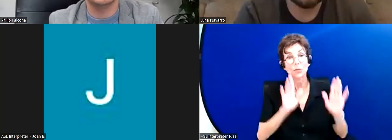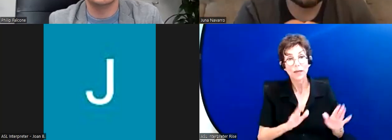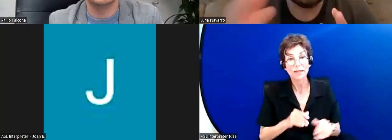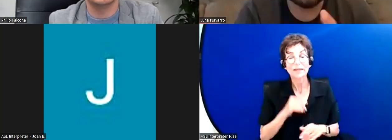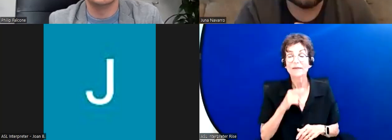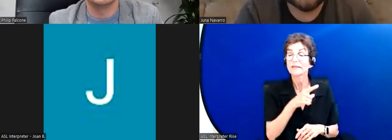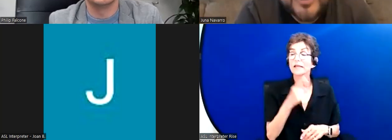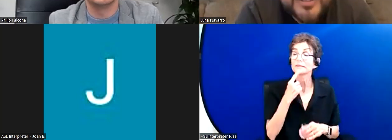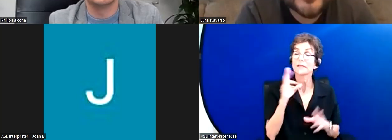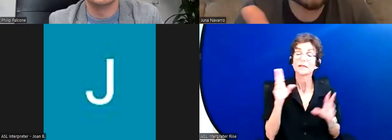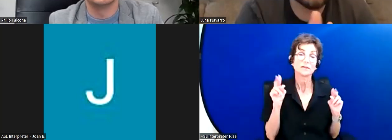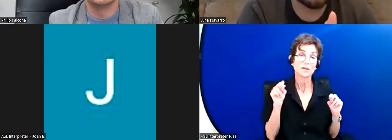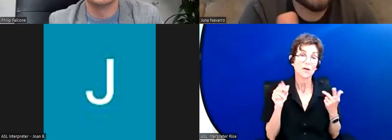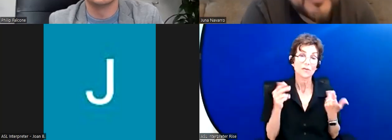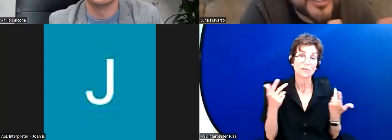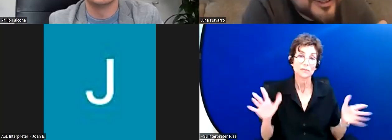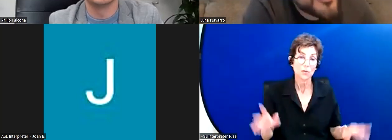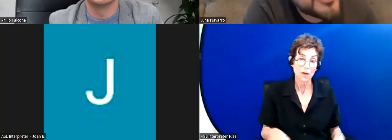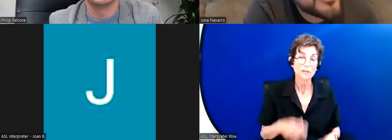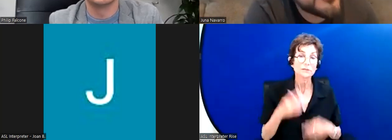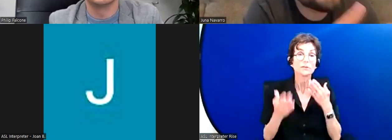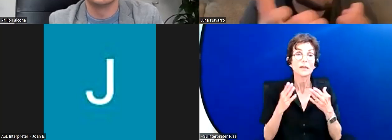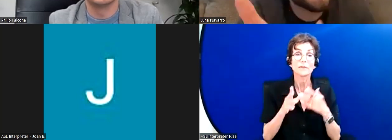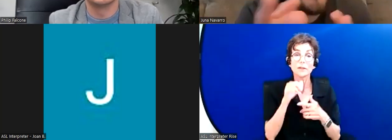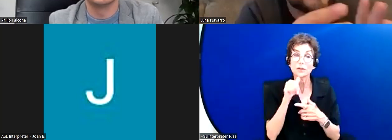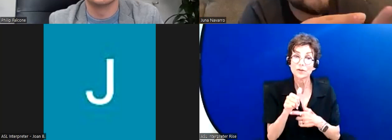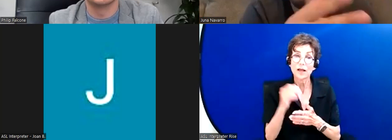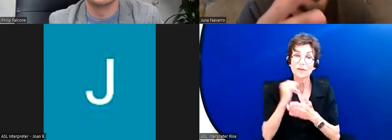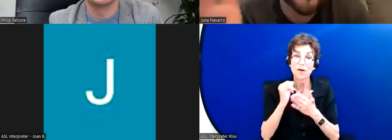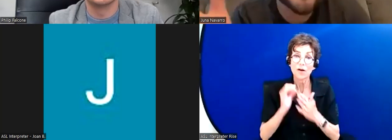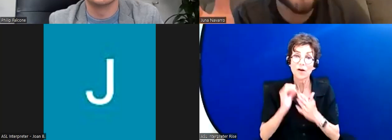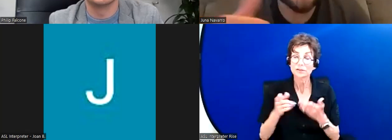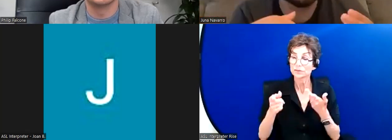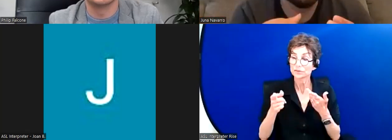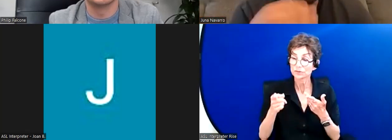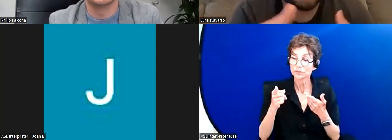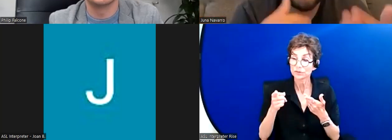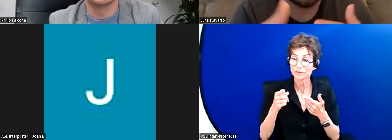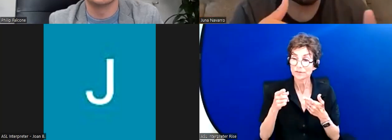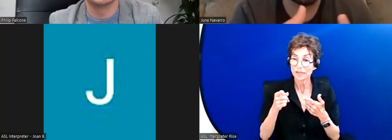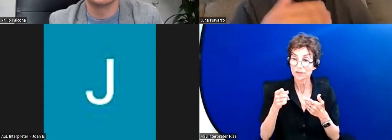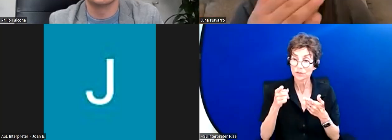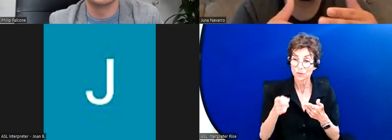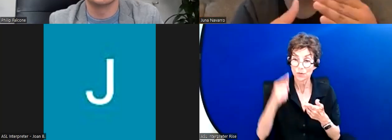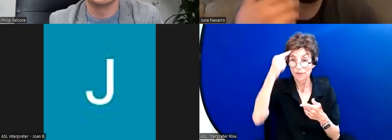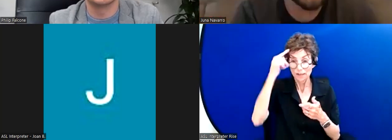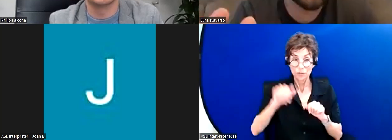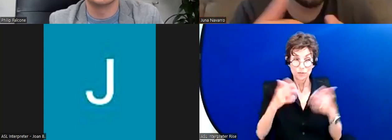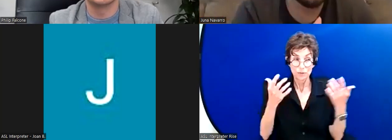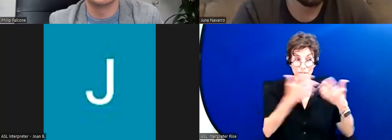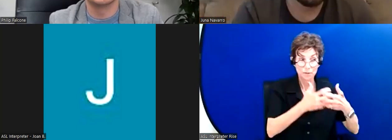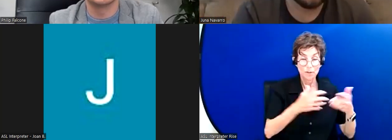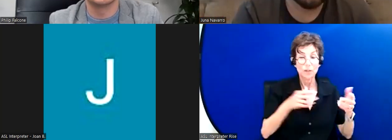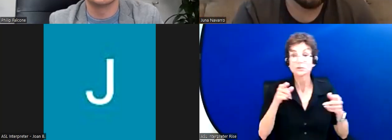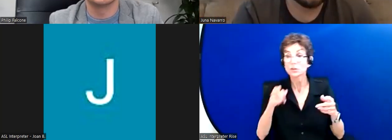mind, then maybe you're not the artist that they're looking for, or maybe they don't want that large commitment. So maybe you can always ask, well, then what are you looking